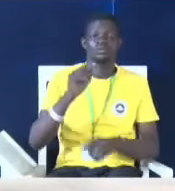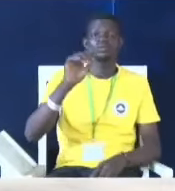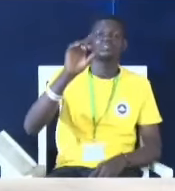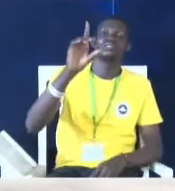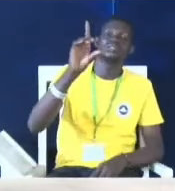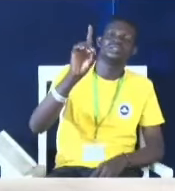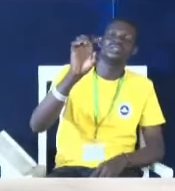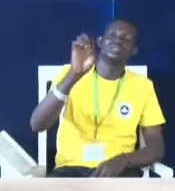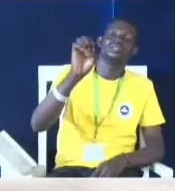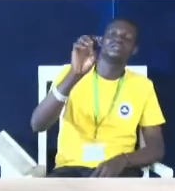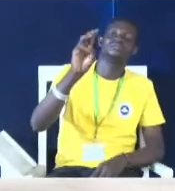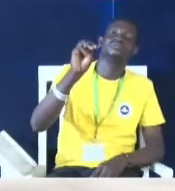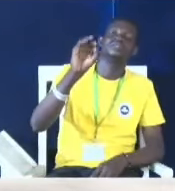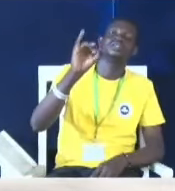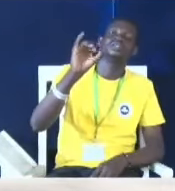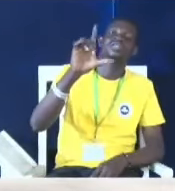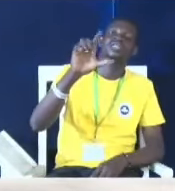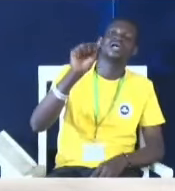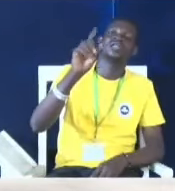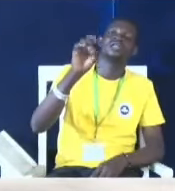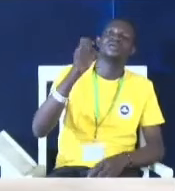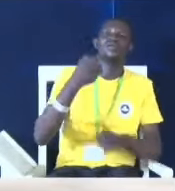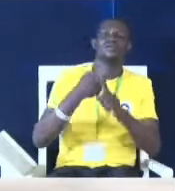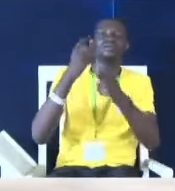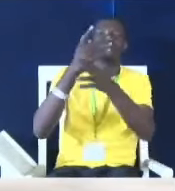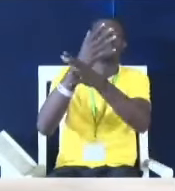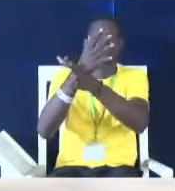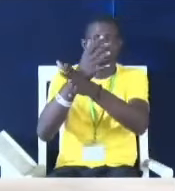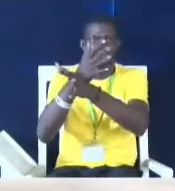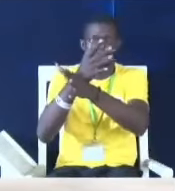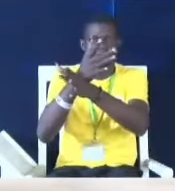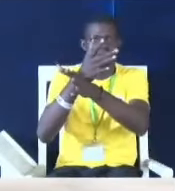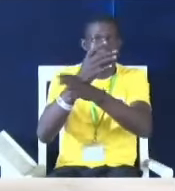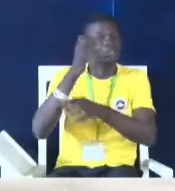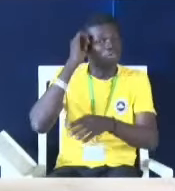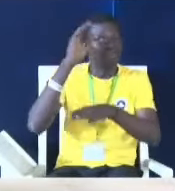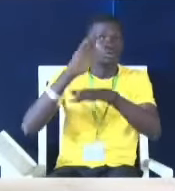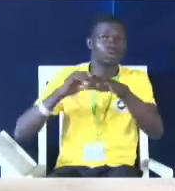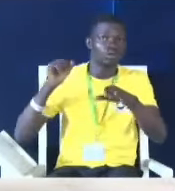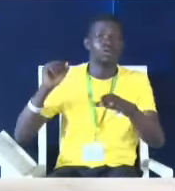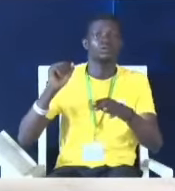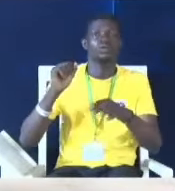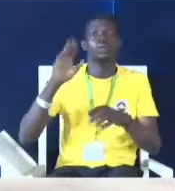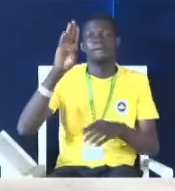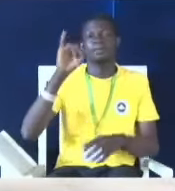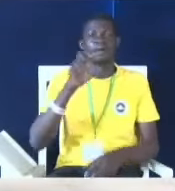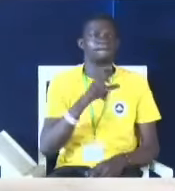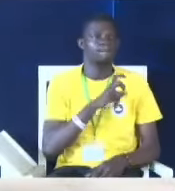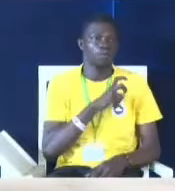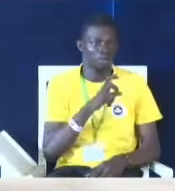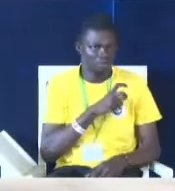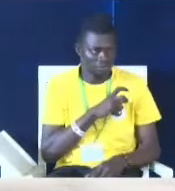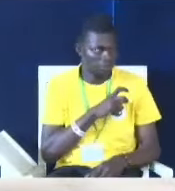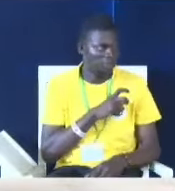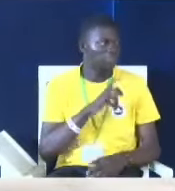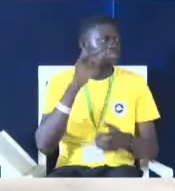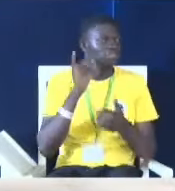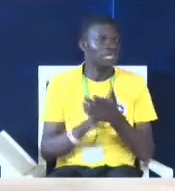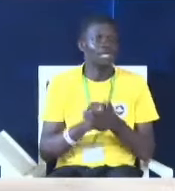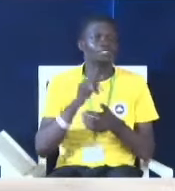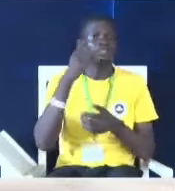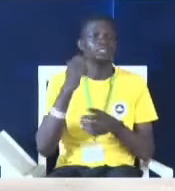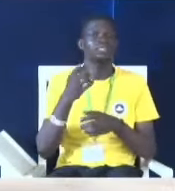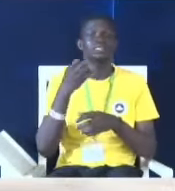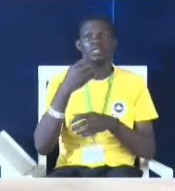Demilade Elijah from Germany. He was summoned by the police that the equipment